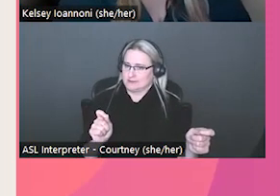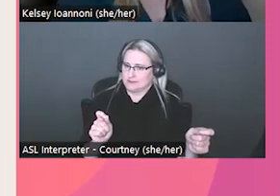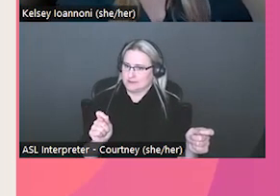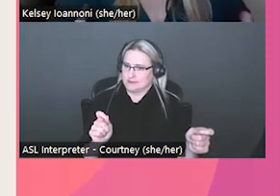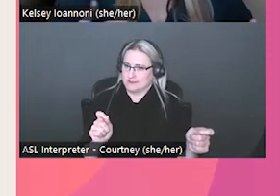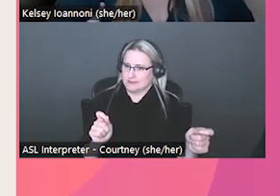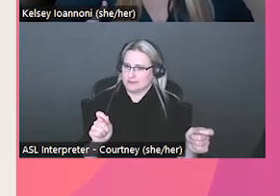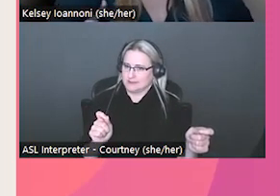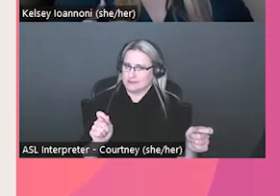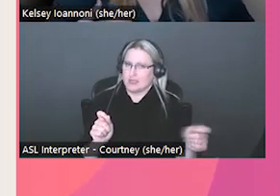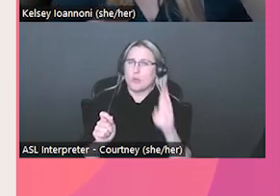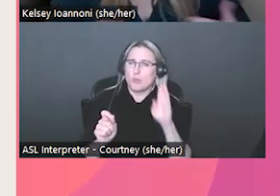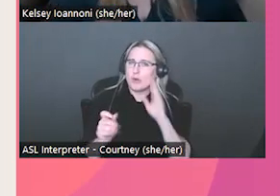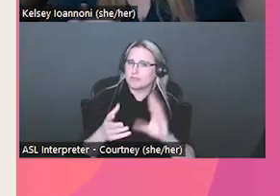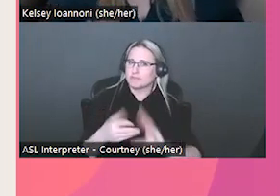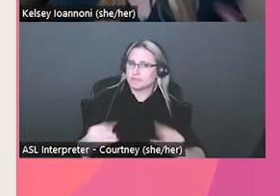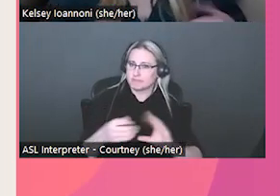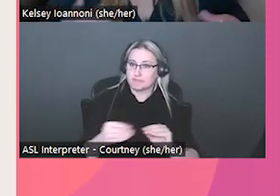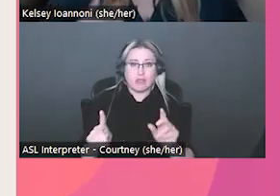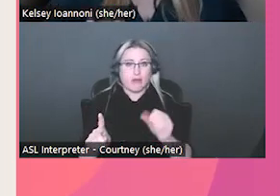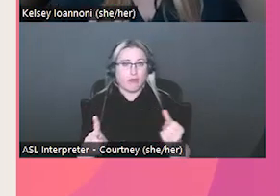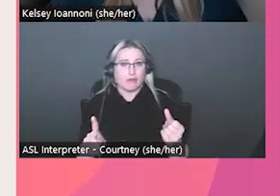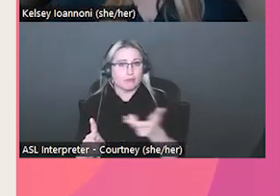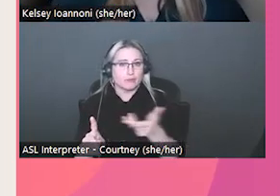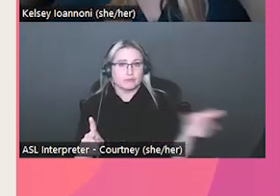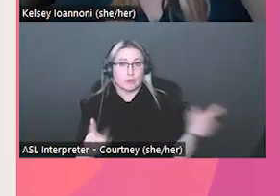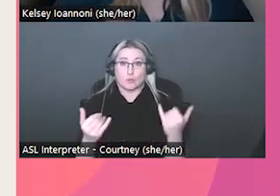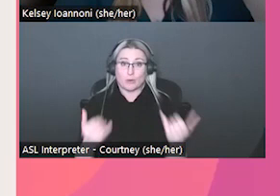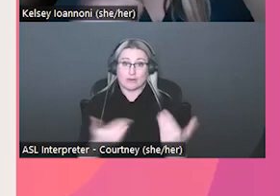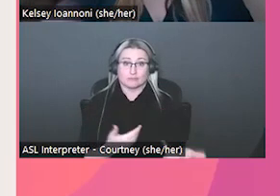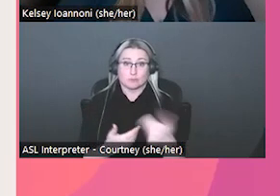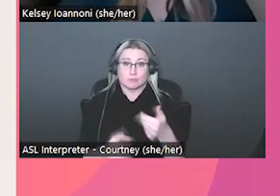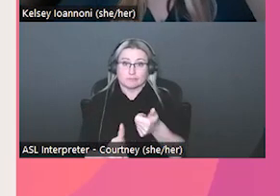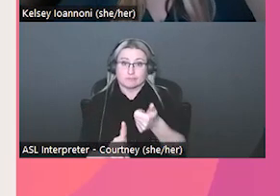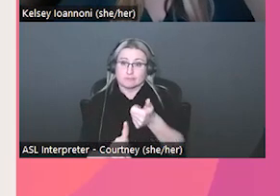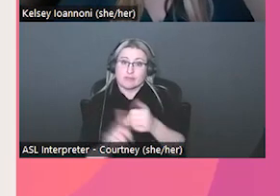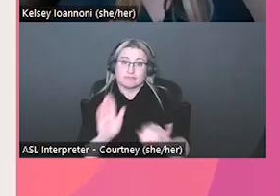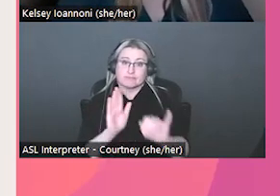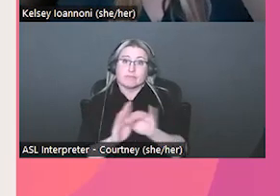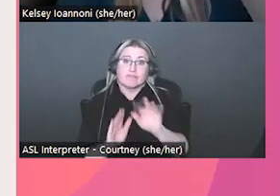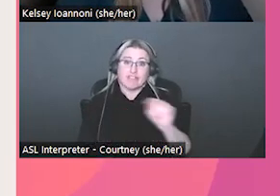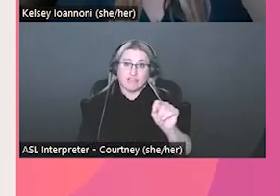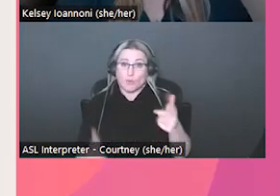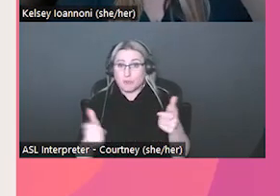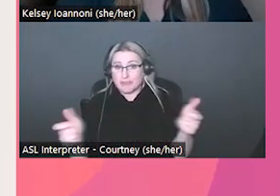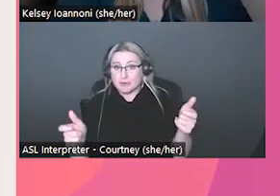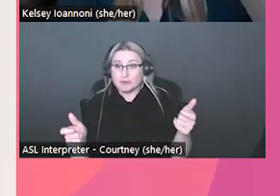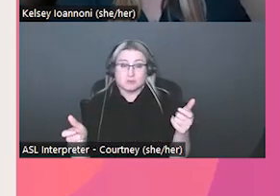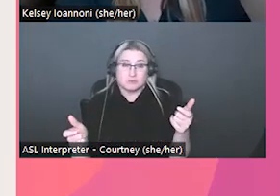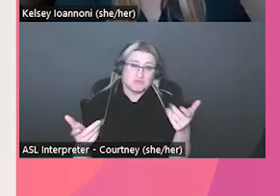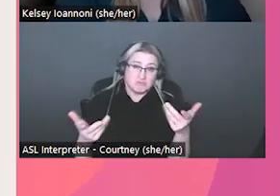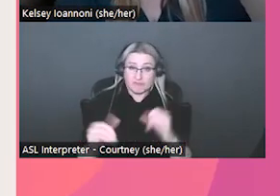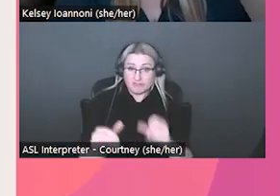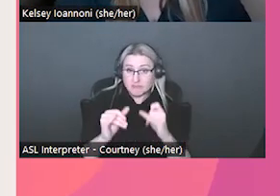not sure how many other larger or fat women are in this virtual room who can relate to this, but I'm sure many can or have heard similar